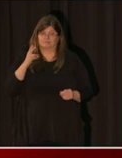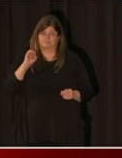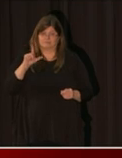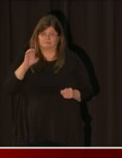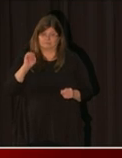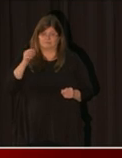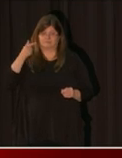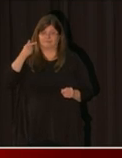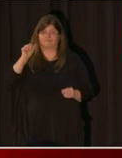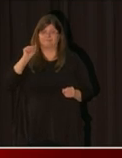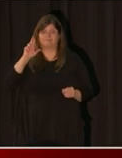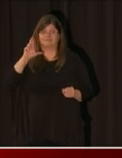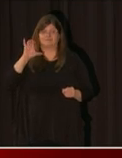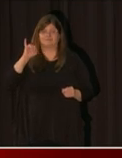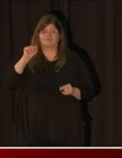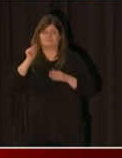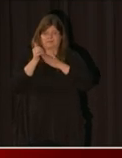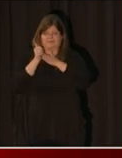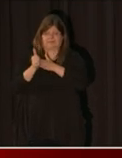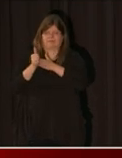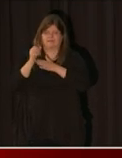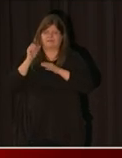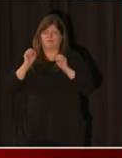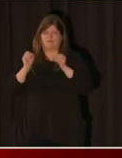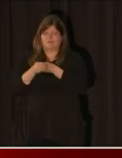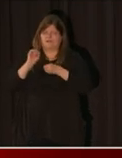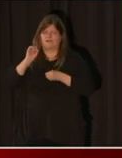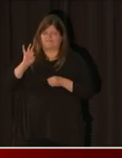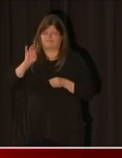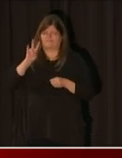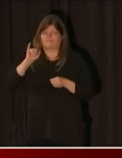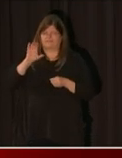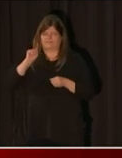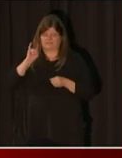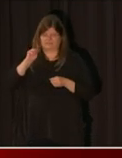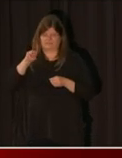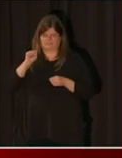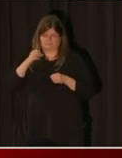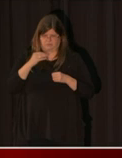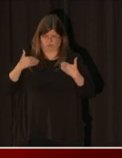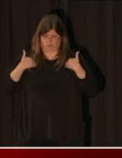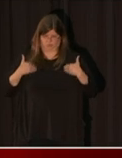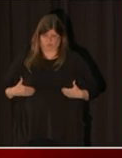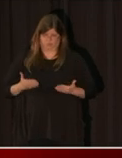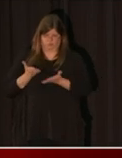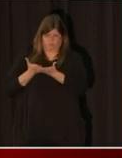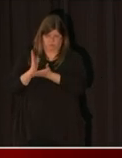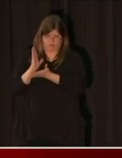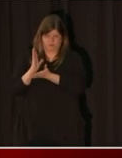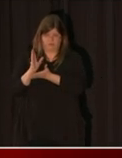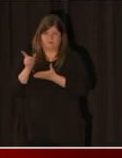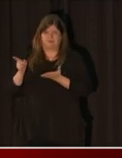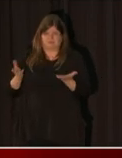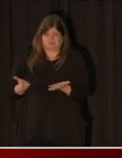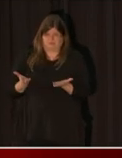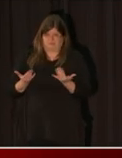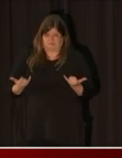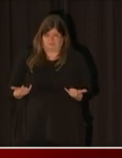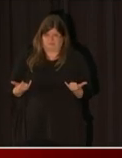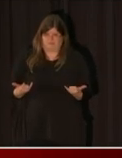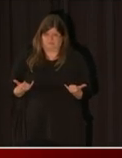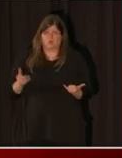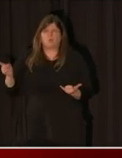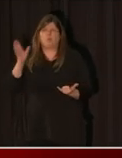and Justice Grants and also the Office of Human Rights, has joined us today and can also add to